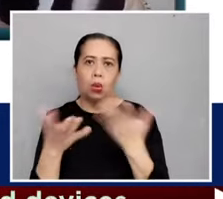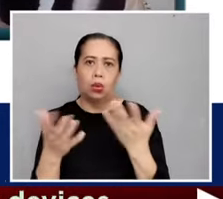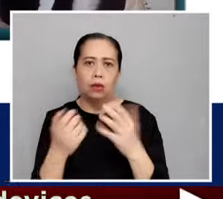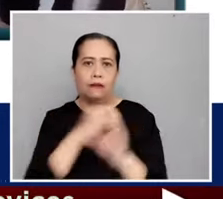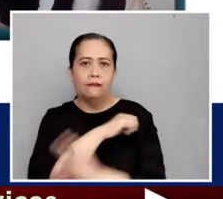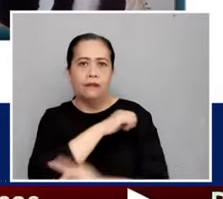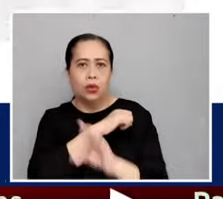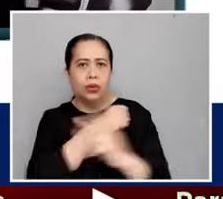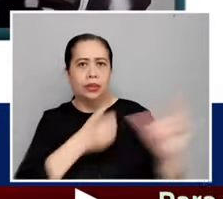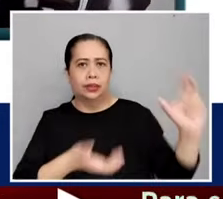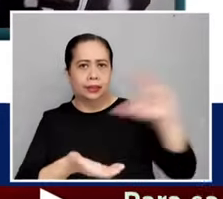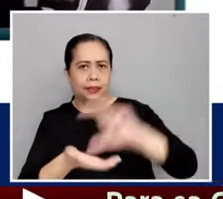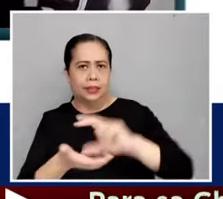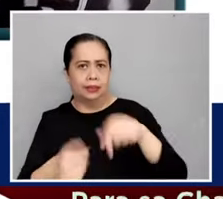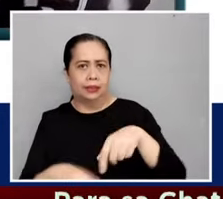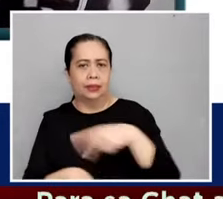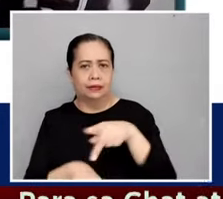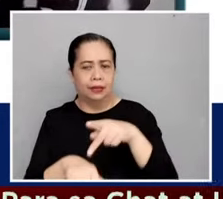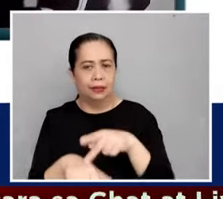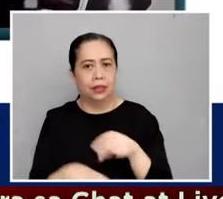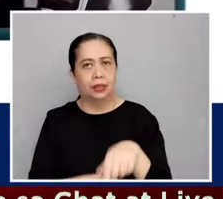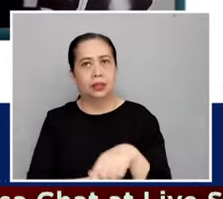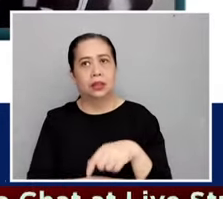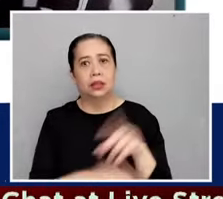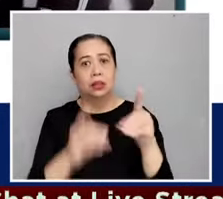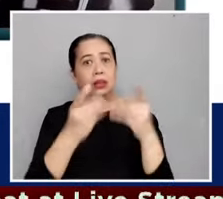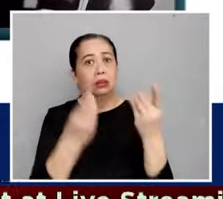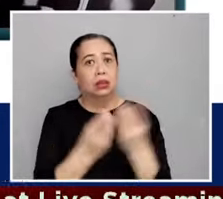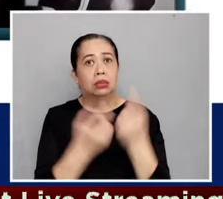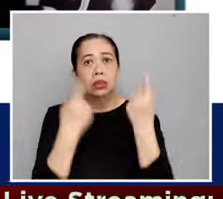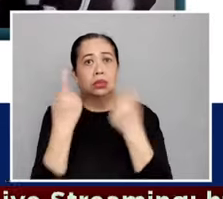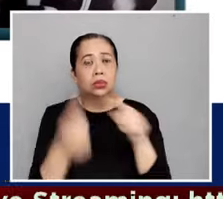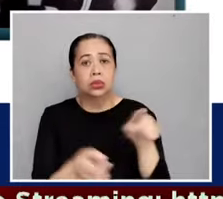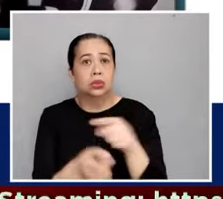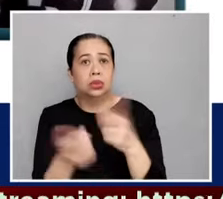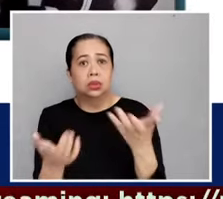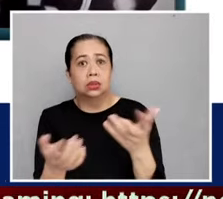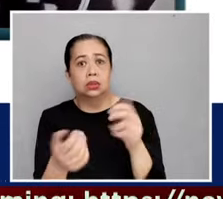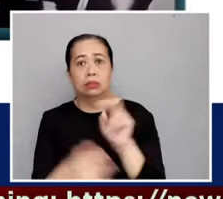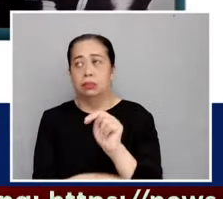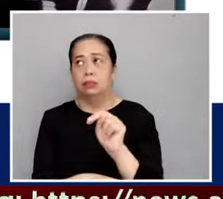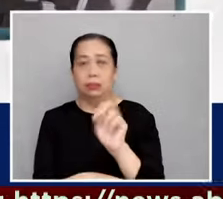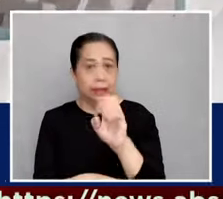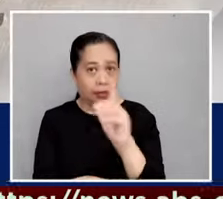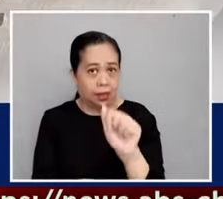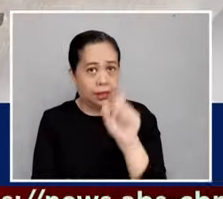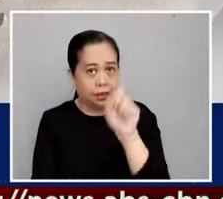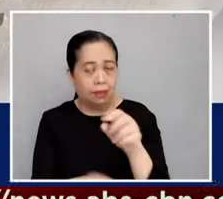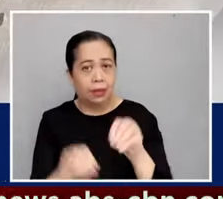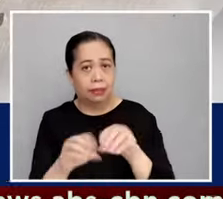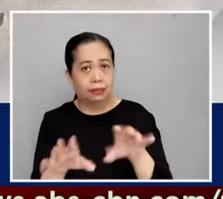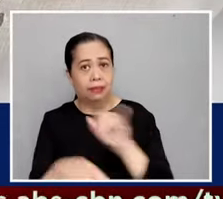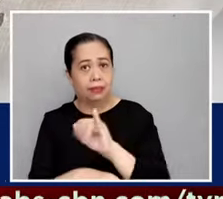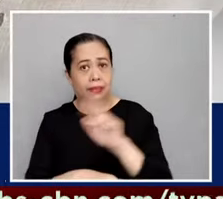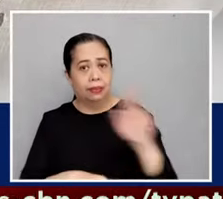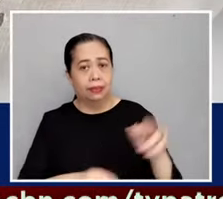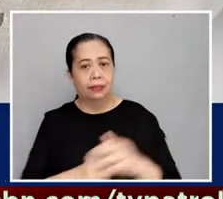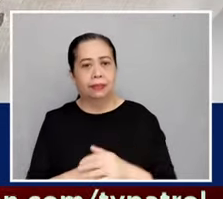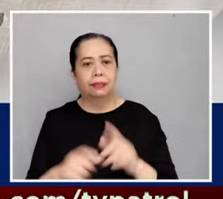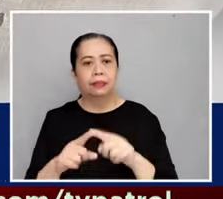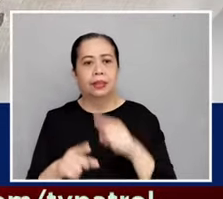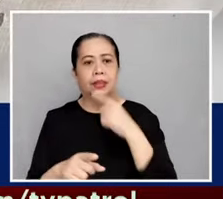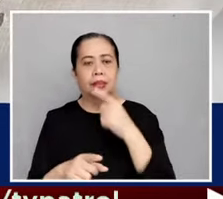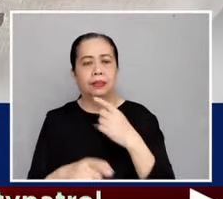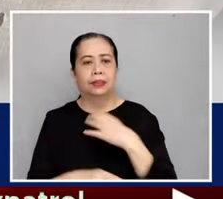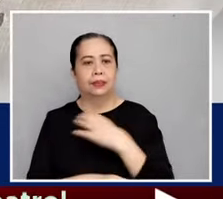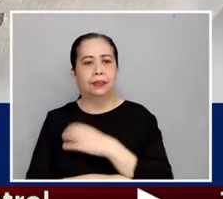investments can come to the country. The department's concerned is supposed to make that NEDA, is supposed to release that. Pero ayon kay